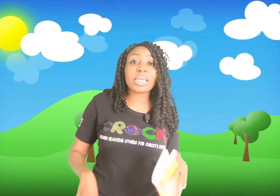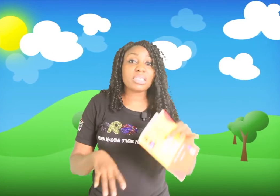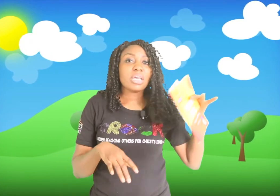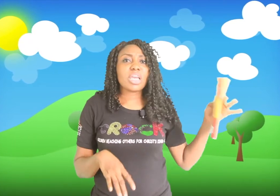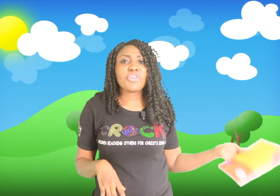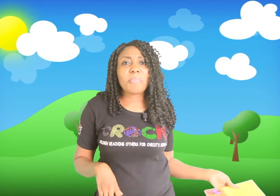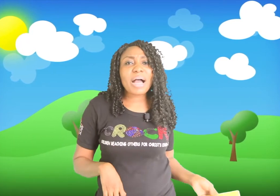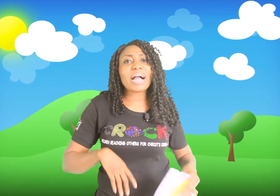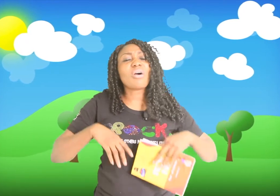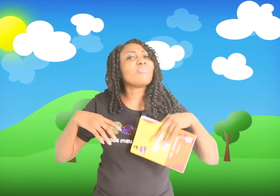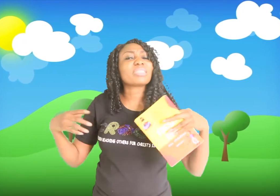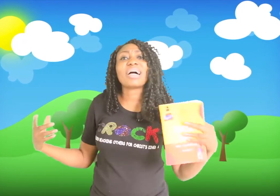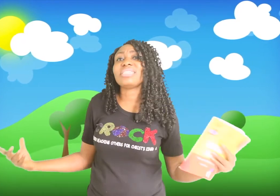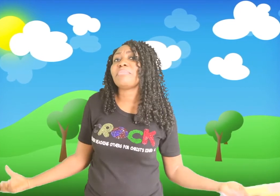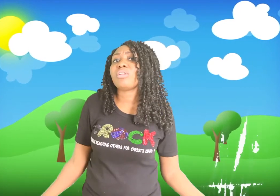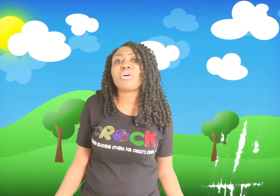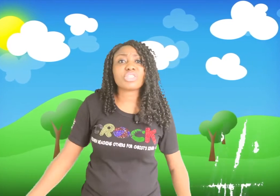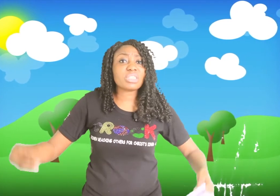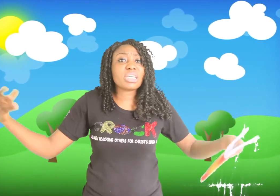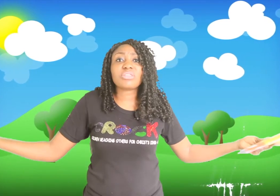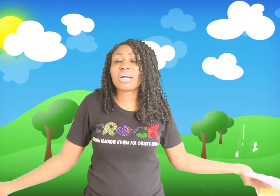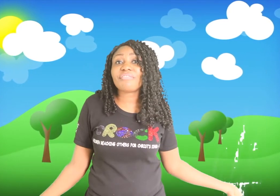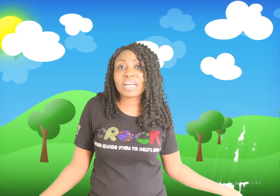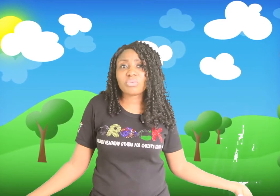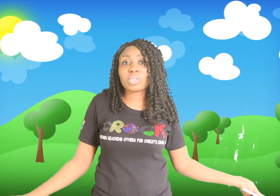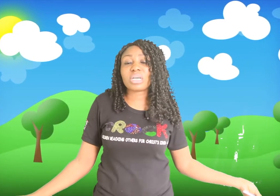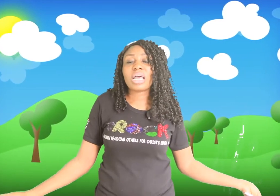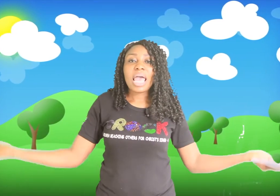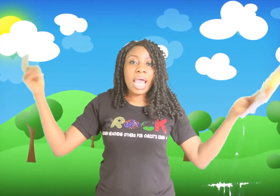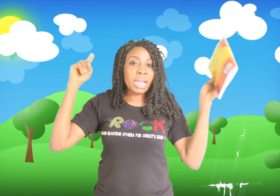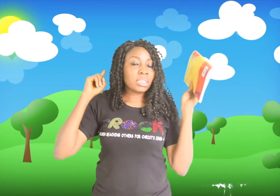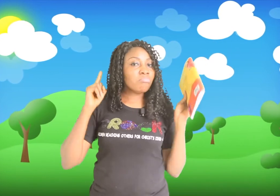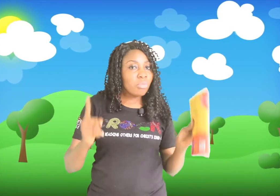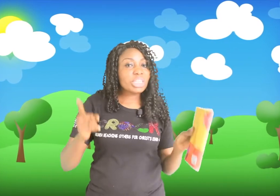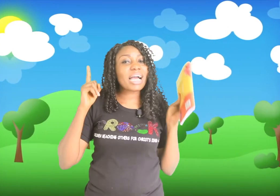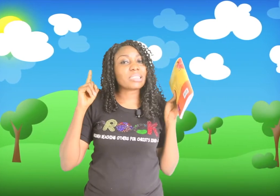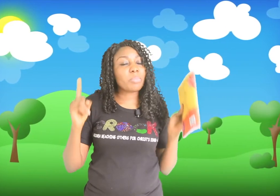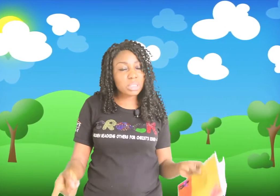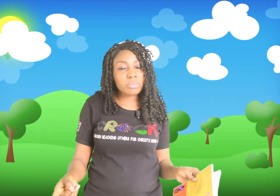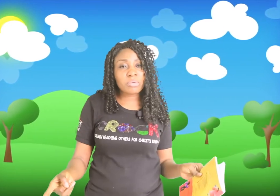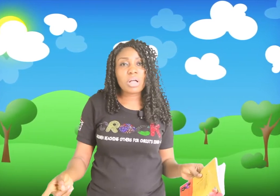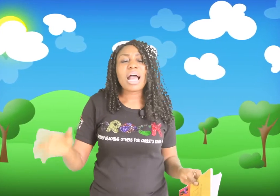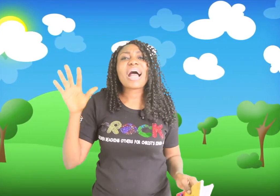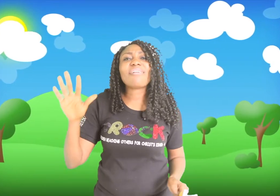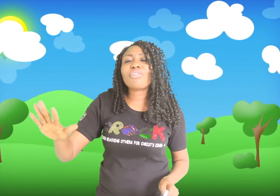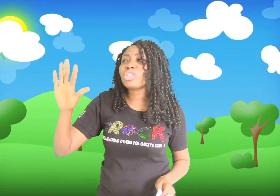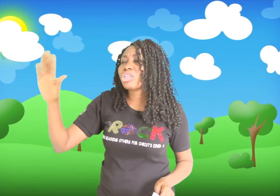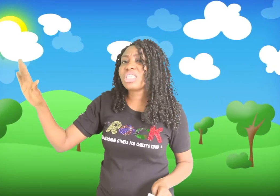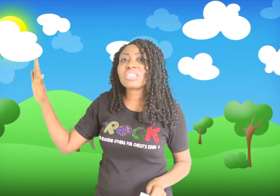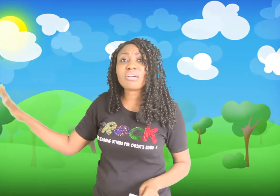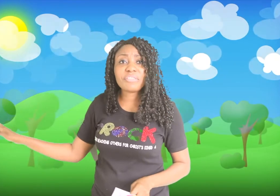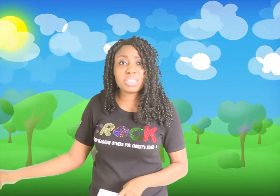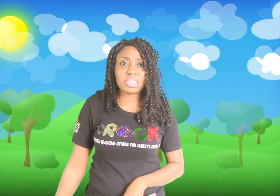your pocket, in your bag. Always carry them along just in case you can't find water. And as much as possible,